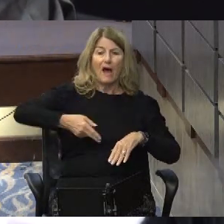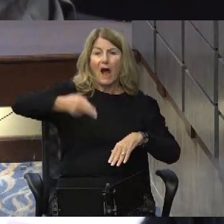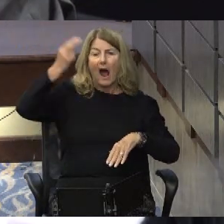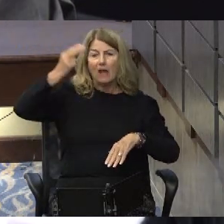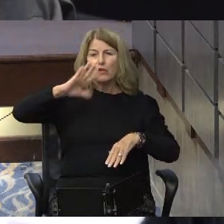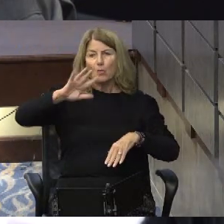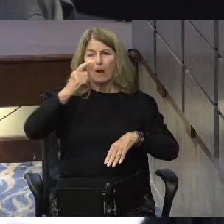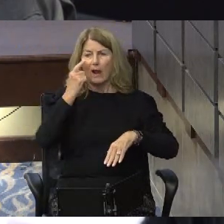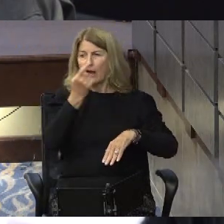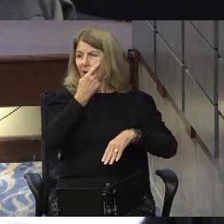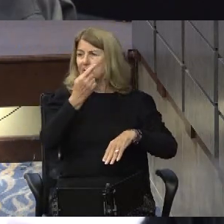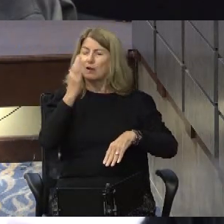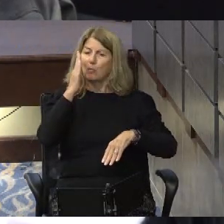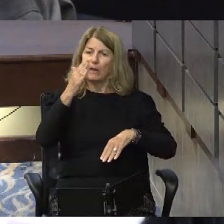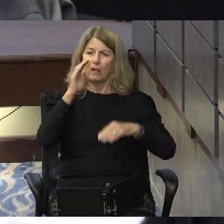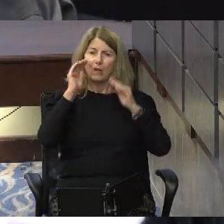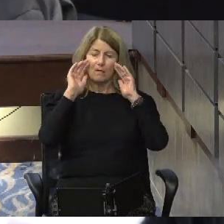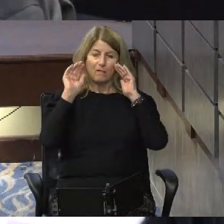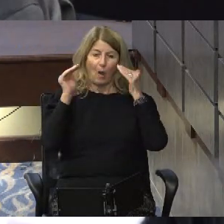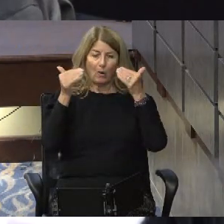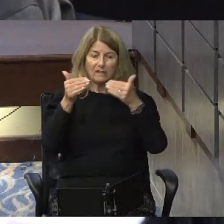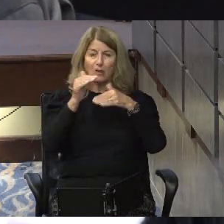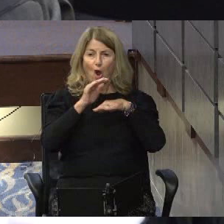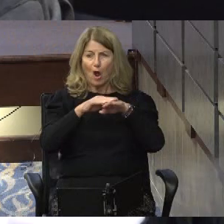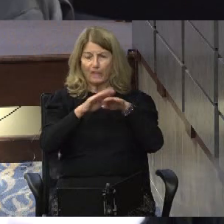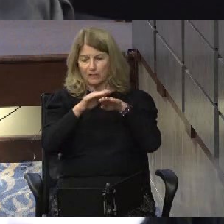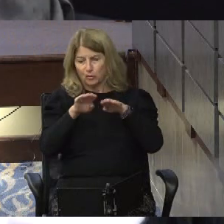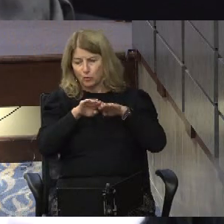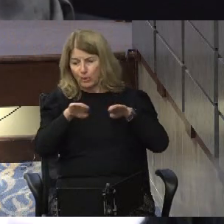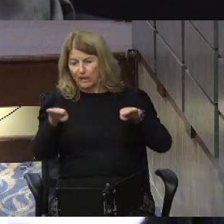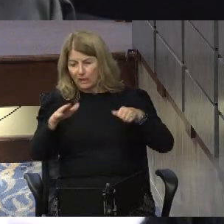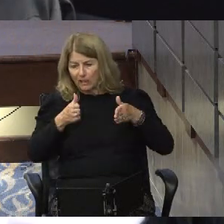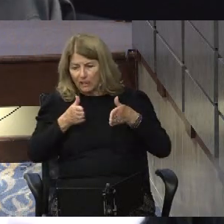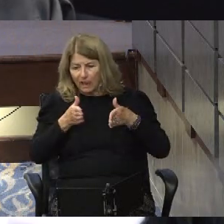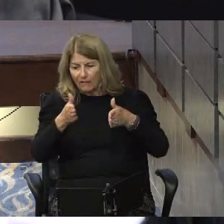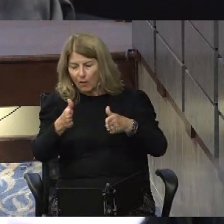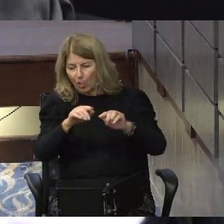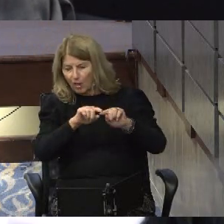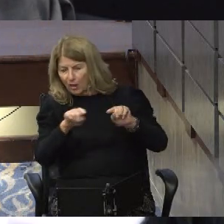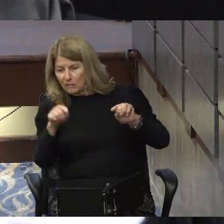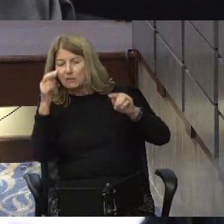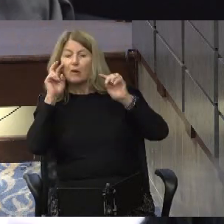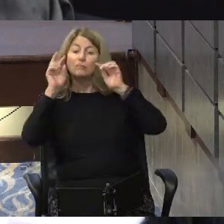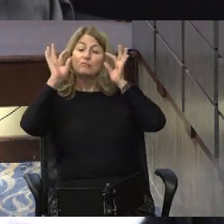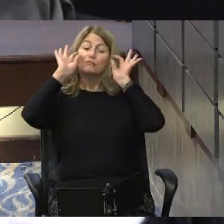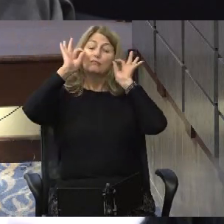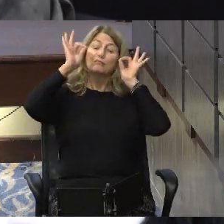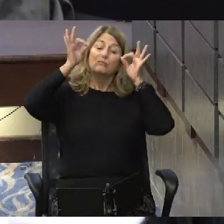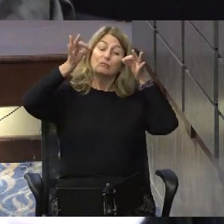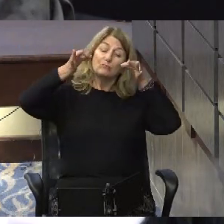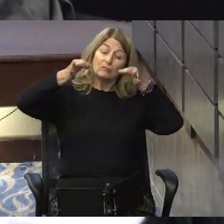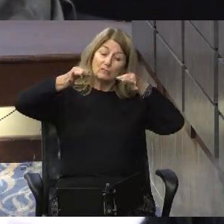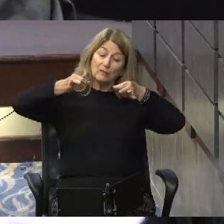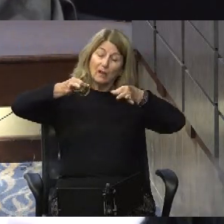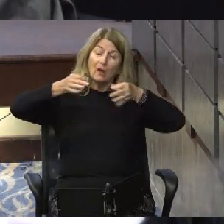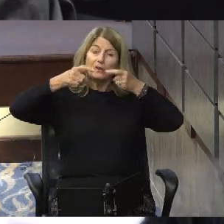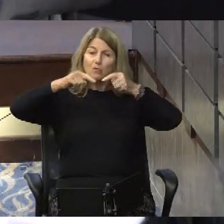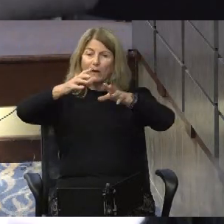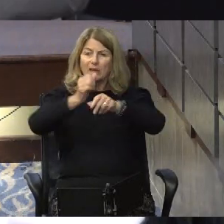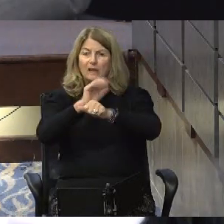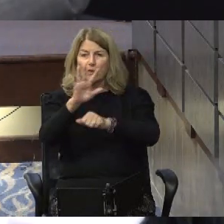more on the street level. And so from an architectural standpoint, the overhangs of the buildings and those kinds of things is trying to bring your eyes